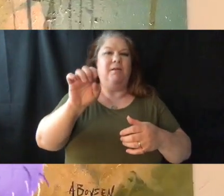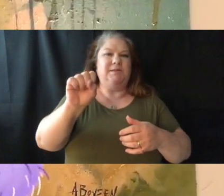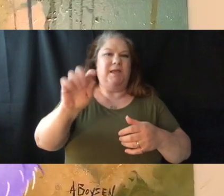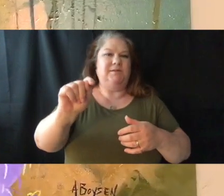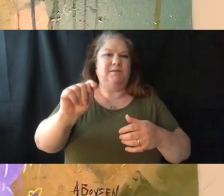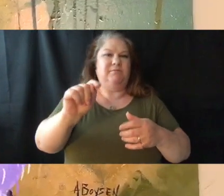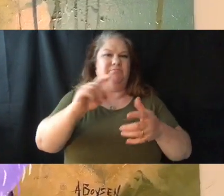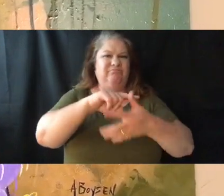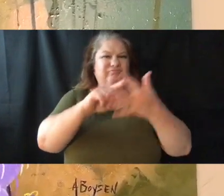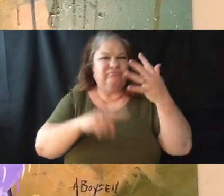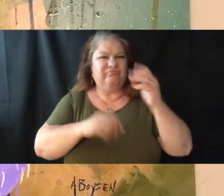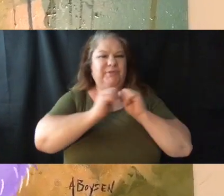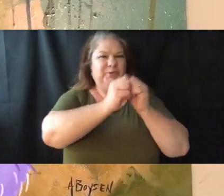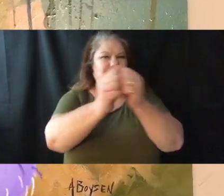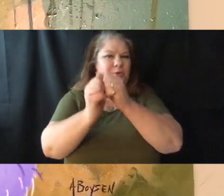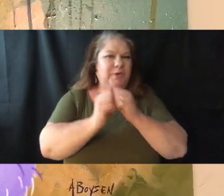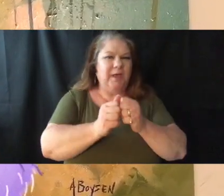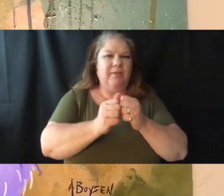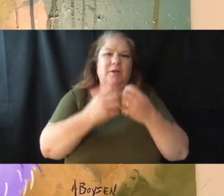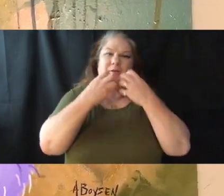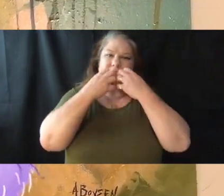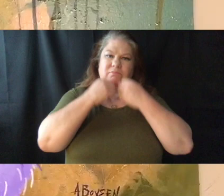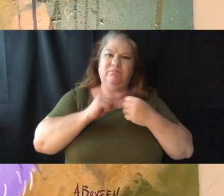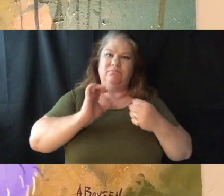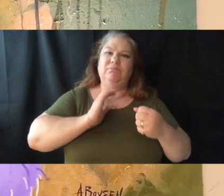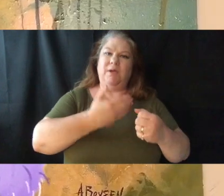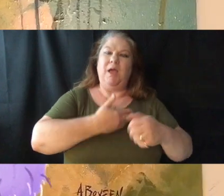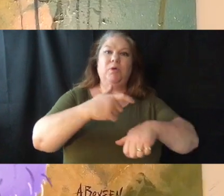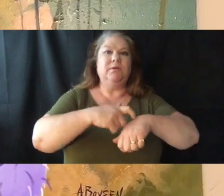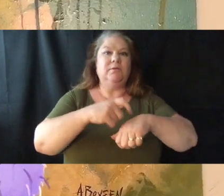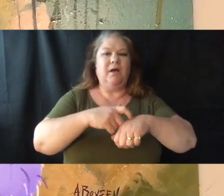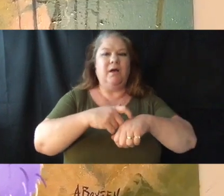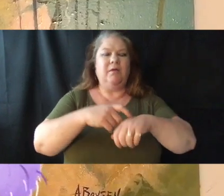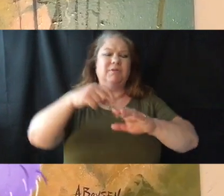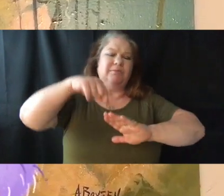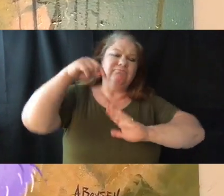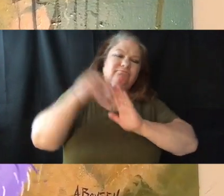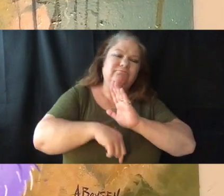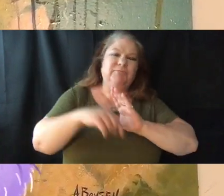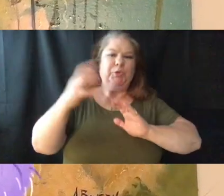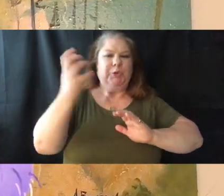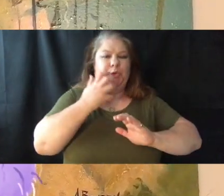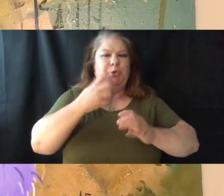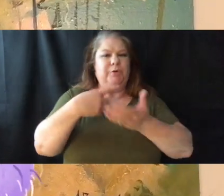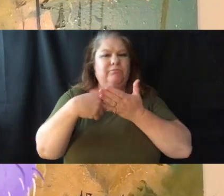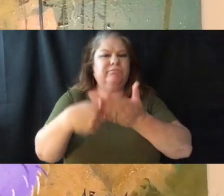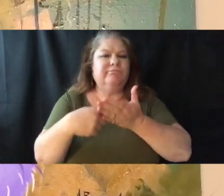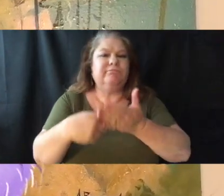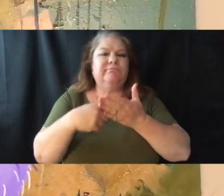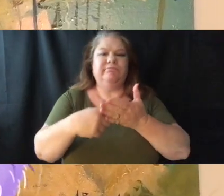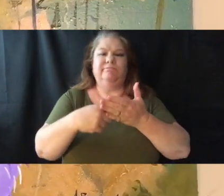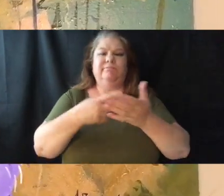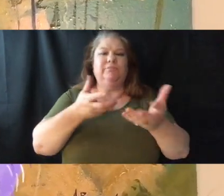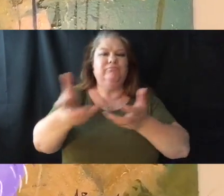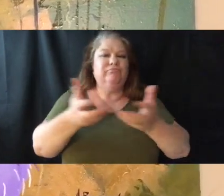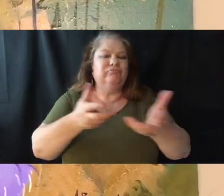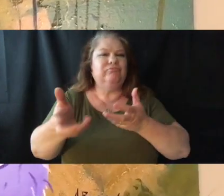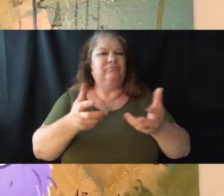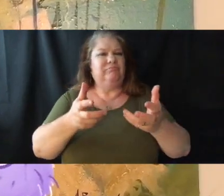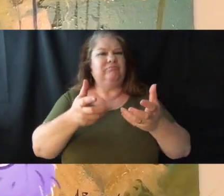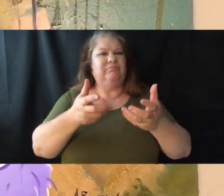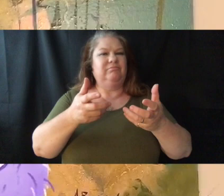times, and contest times together. I value the hours we've spent in deep conversations,